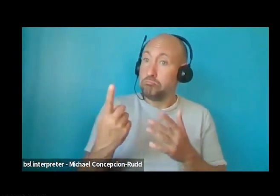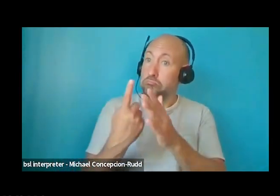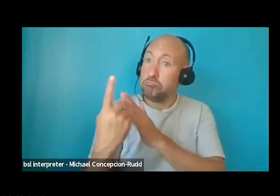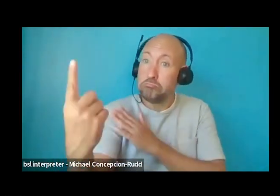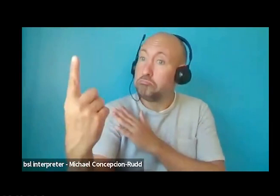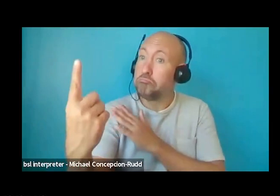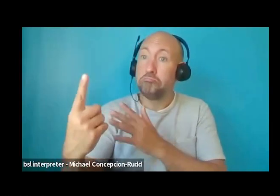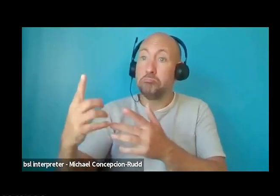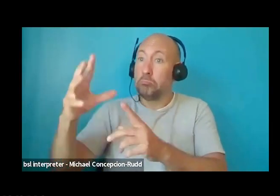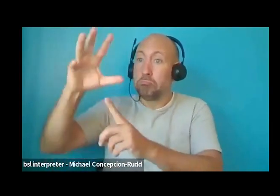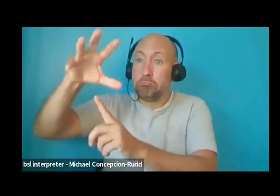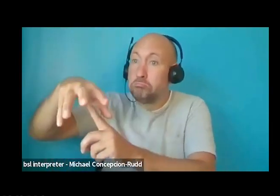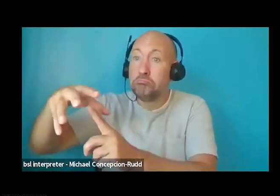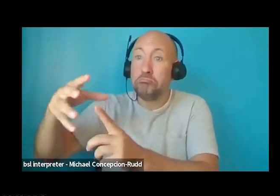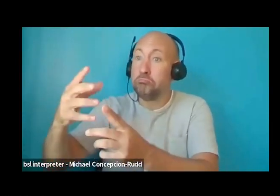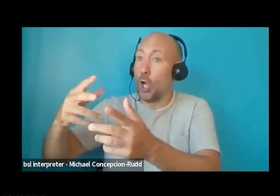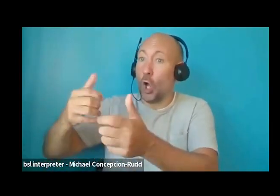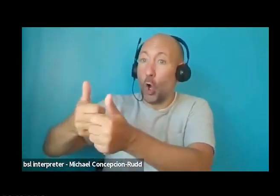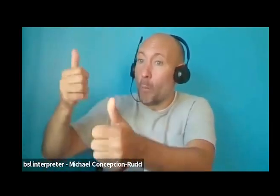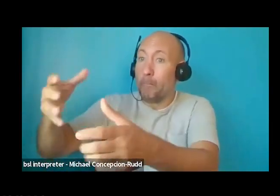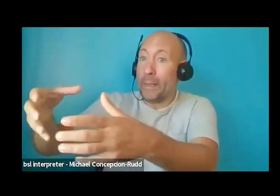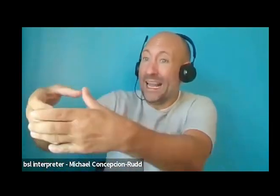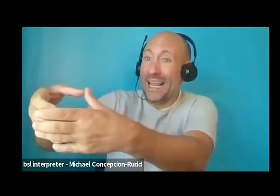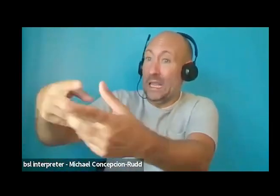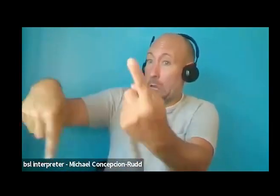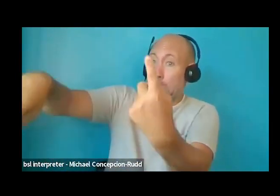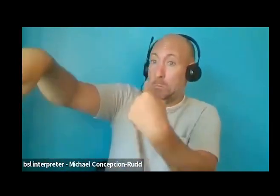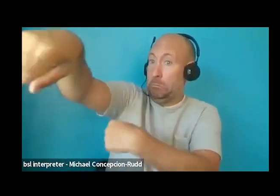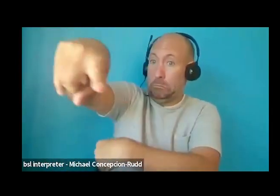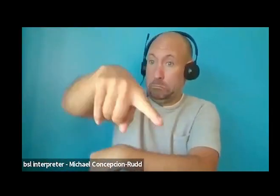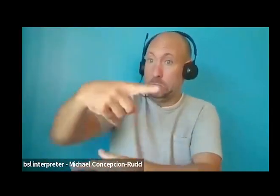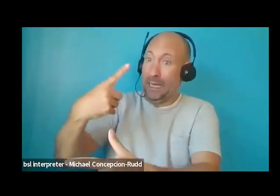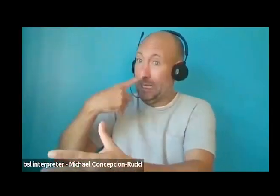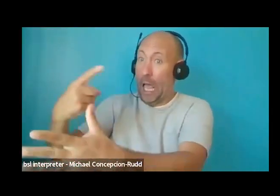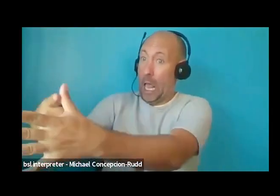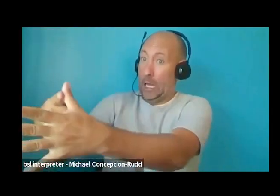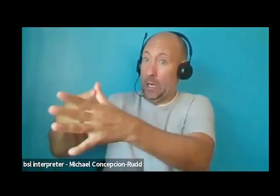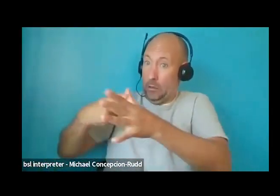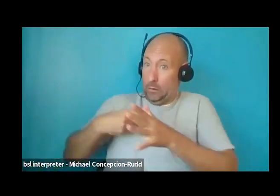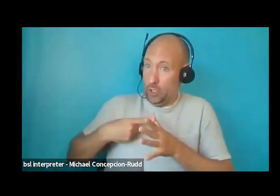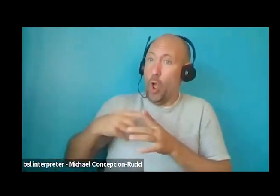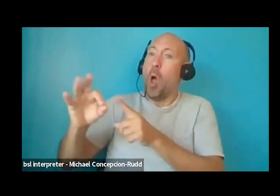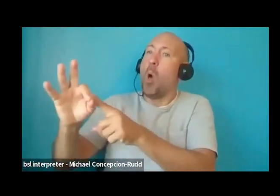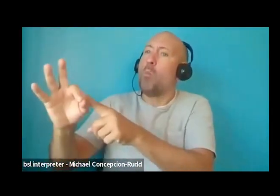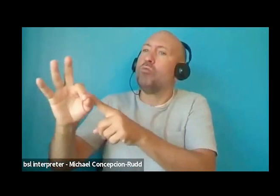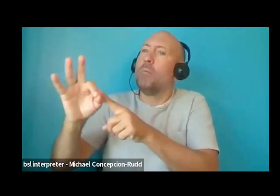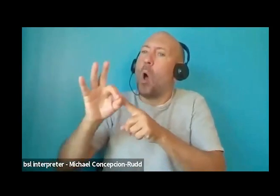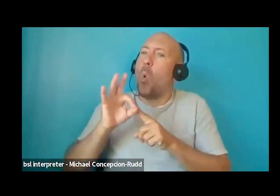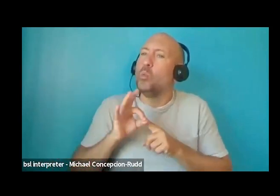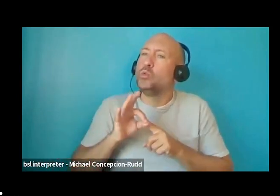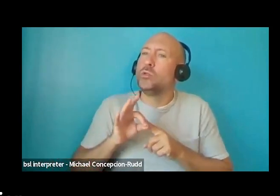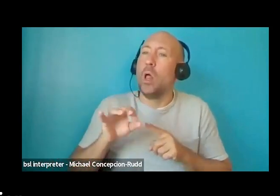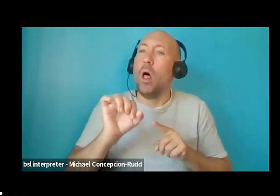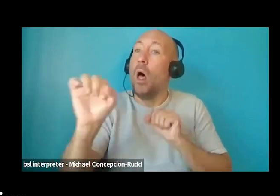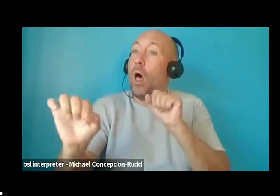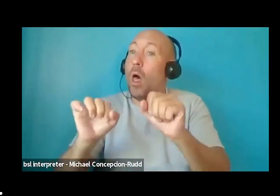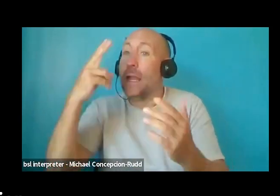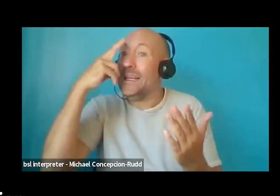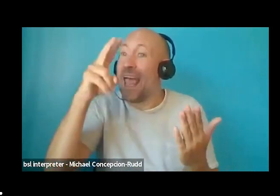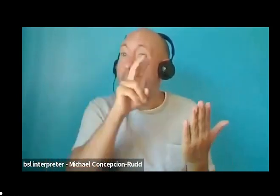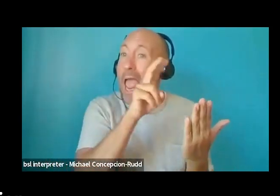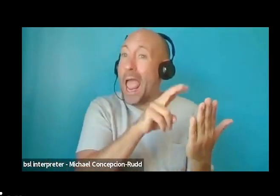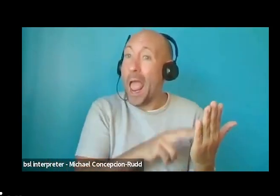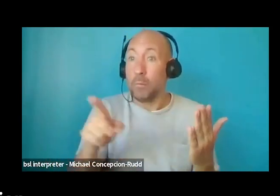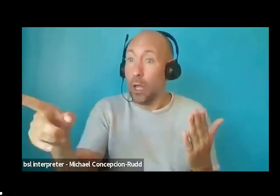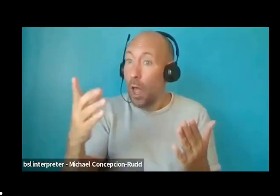a company, or an individual artist, but the proposal must have all participants identified with a commitment